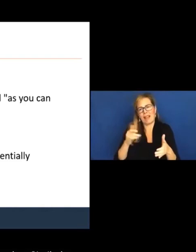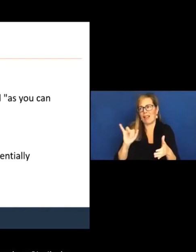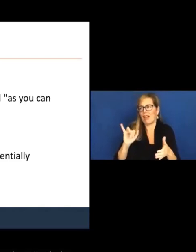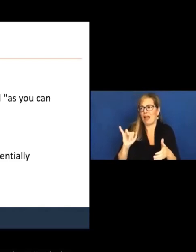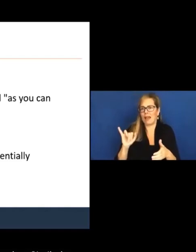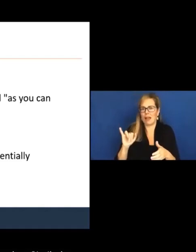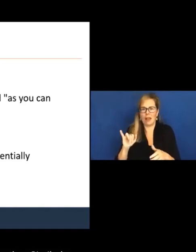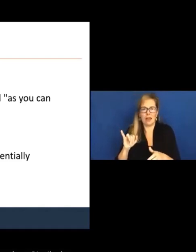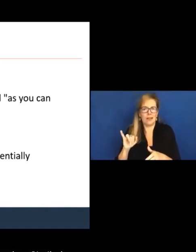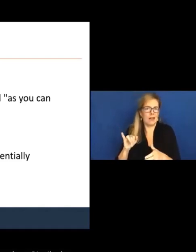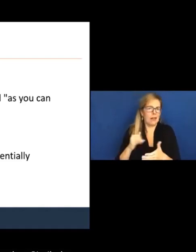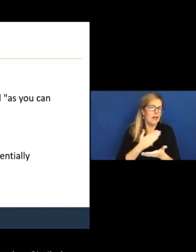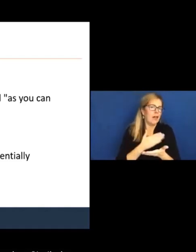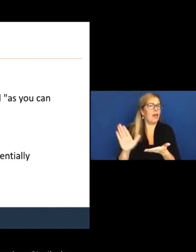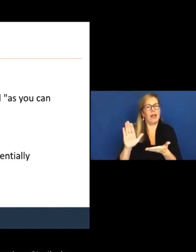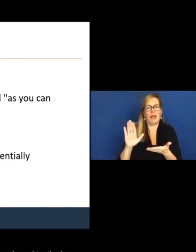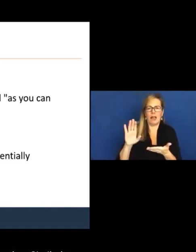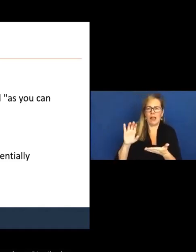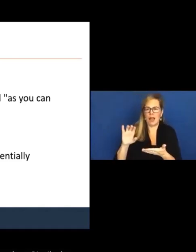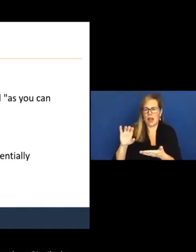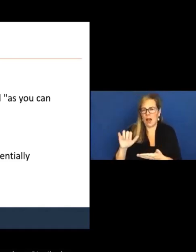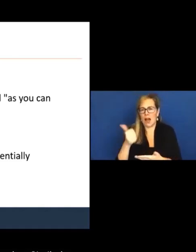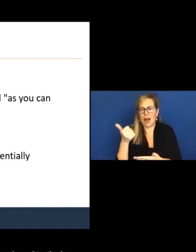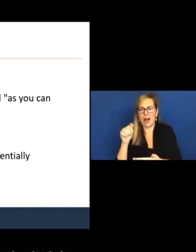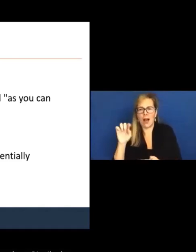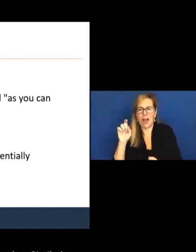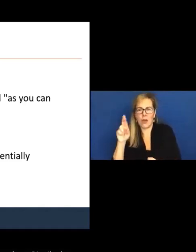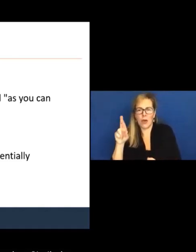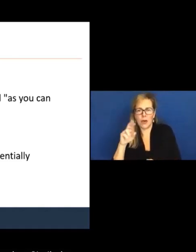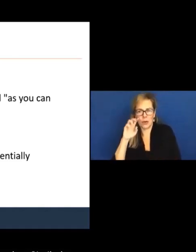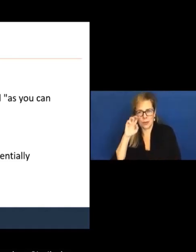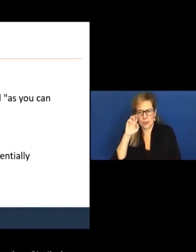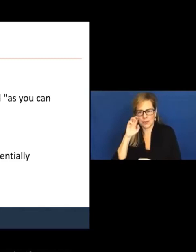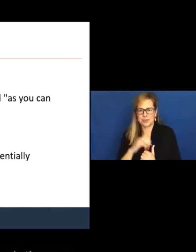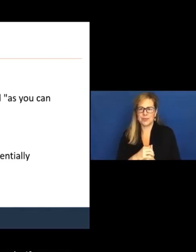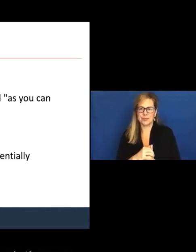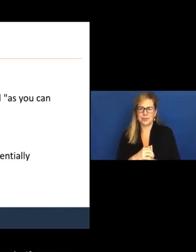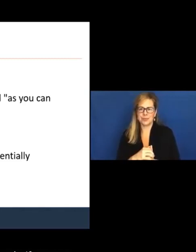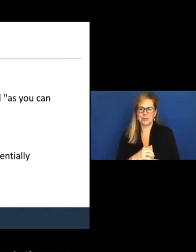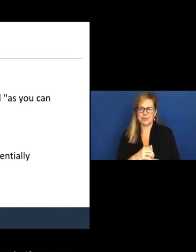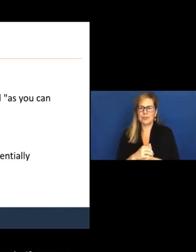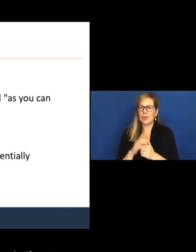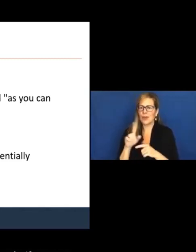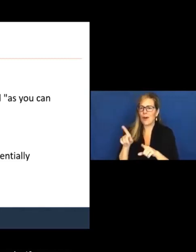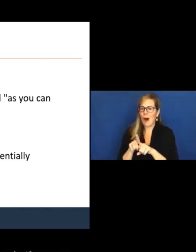Similarly, when offering a description, do not call out a particular person.